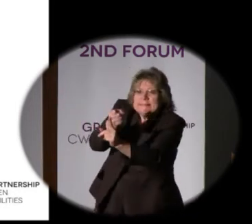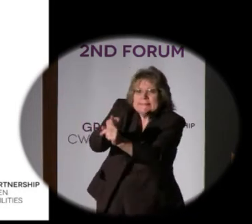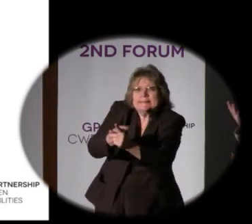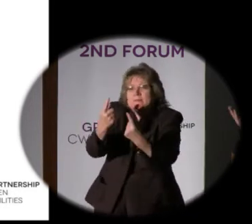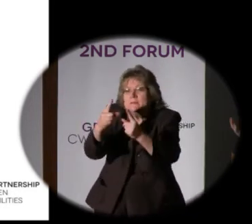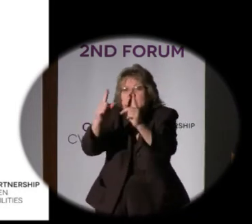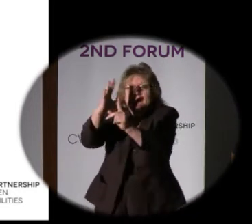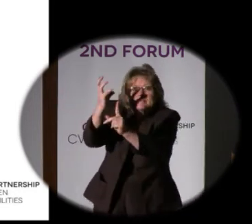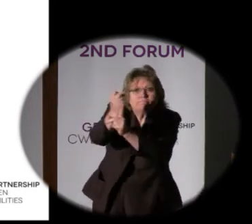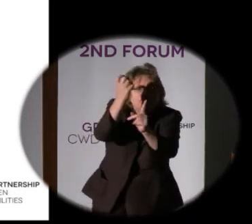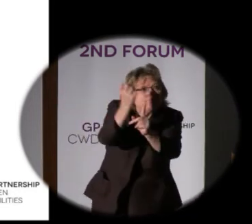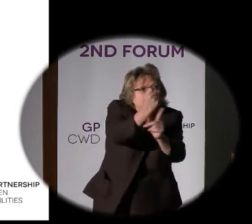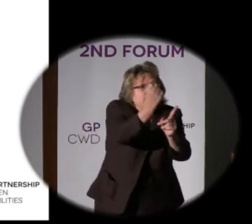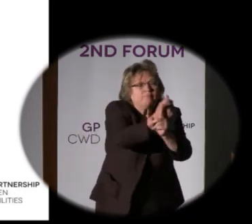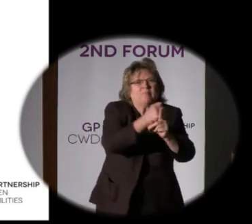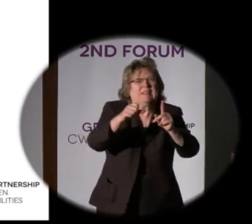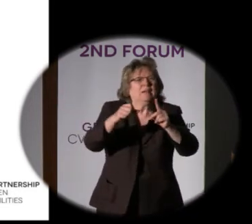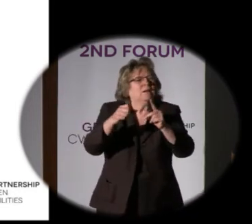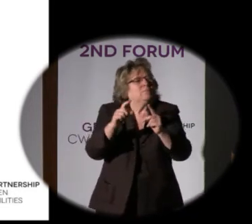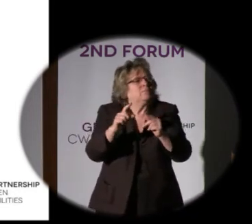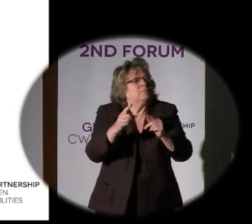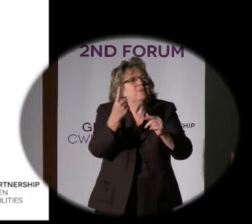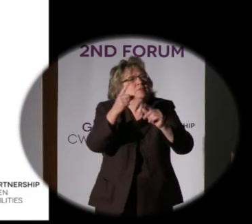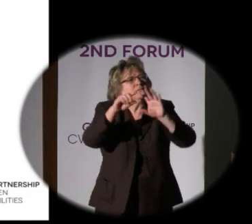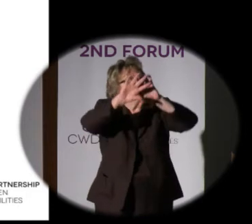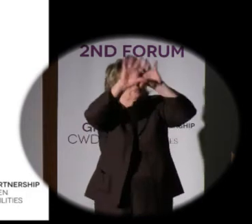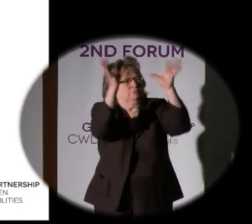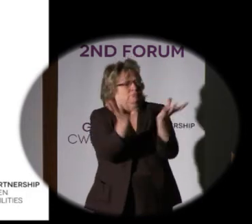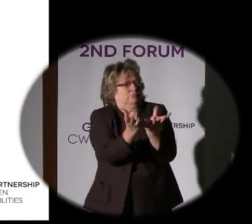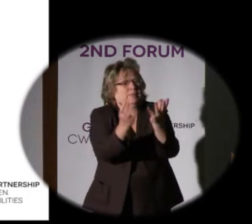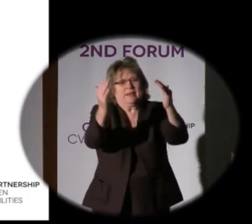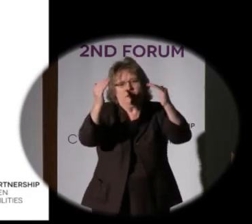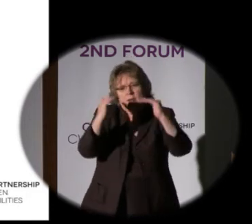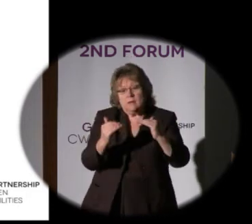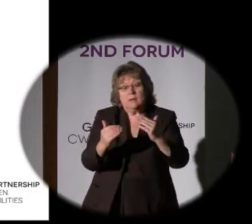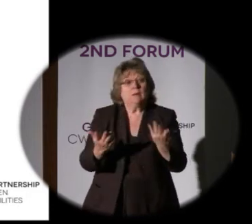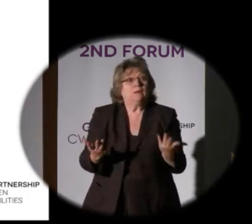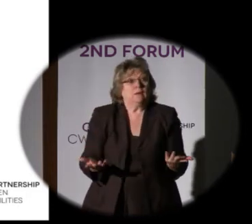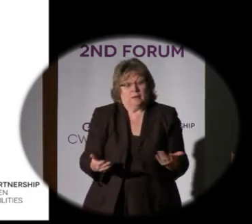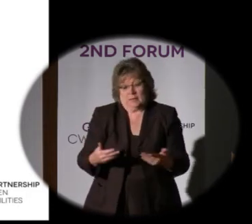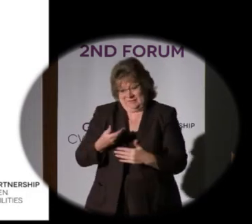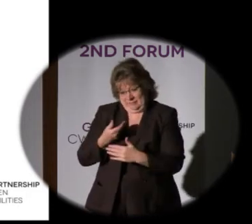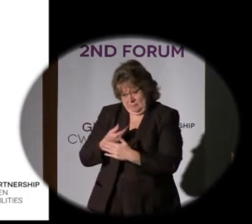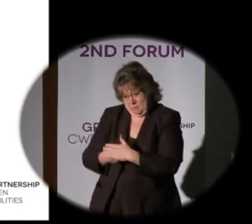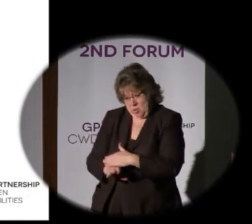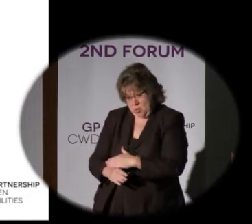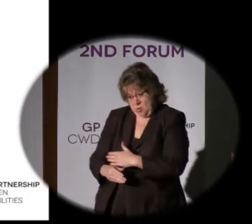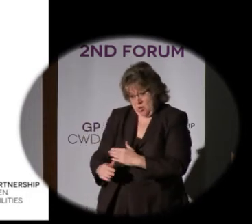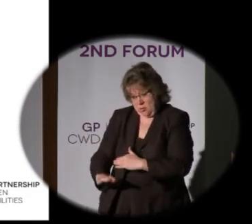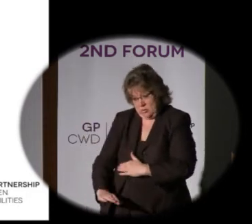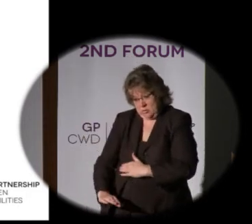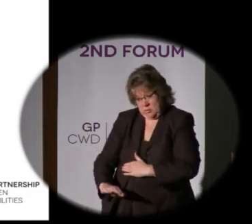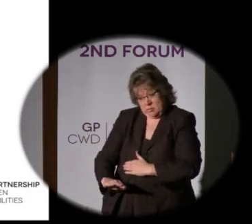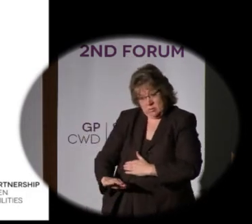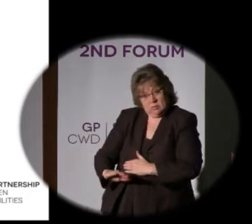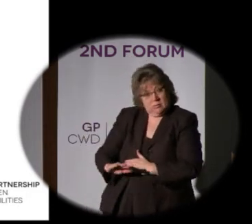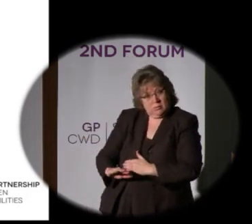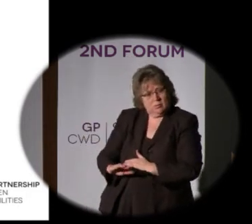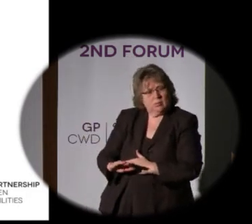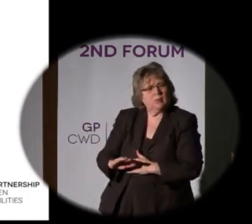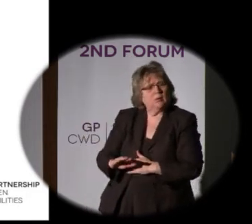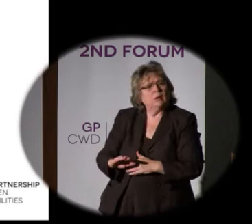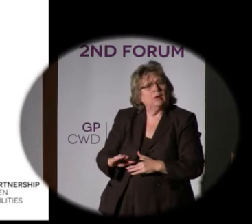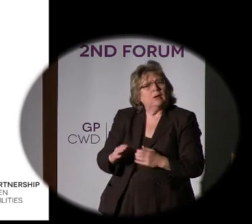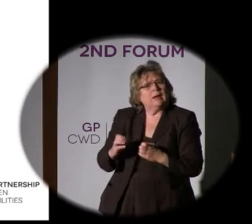an area at the global level. Early childhood education, the fundamentals of a resilient child, of a resilient society, and